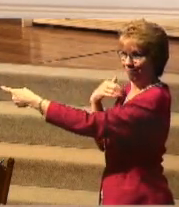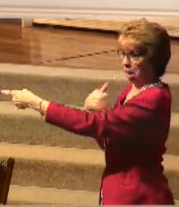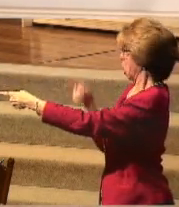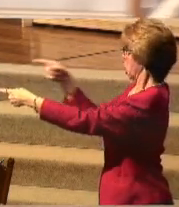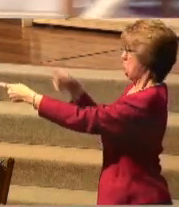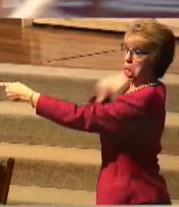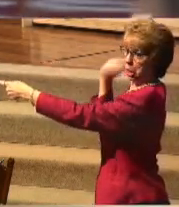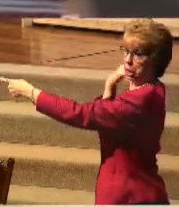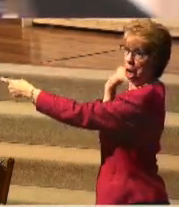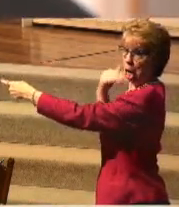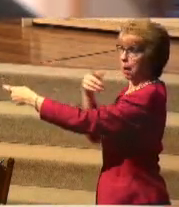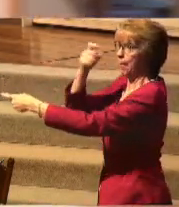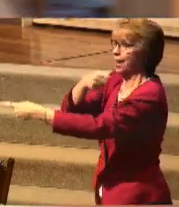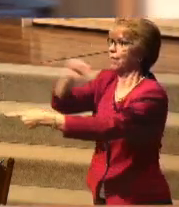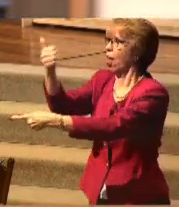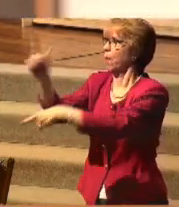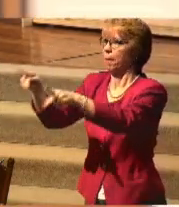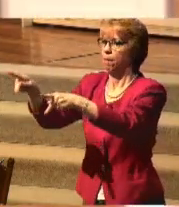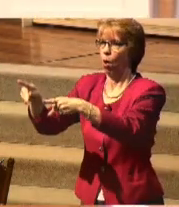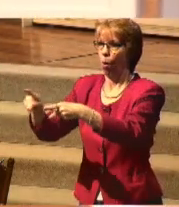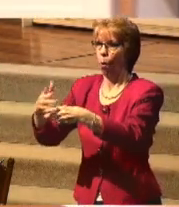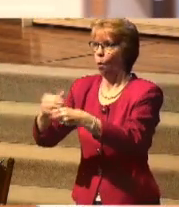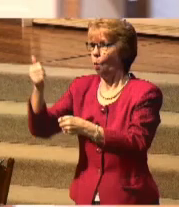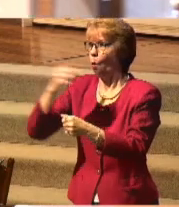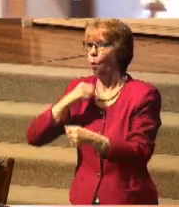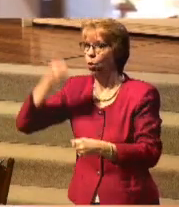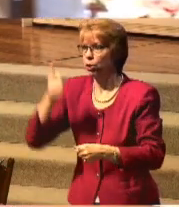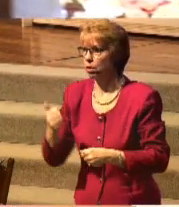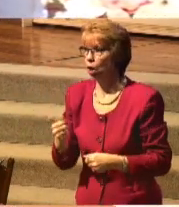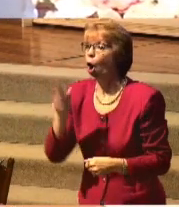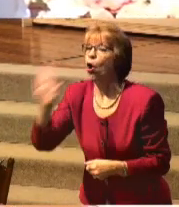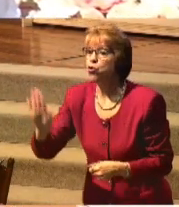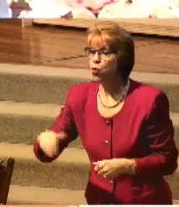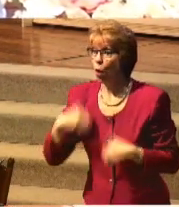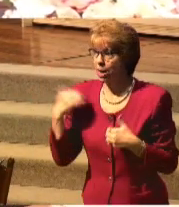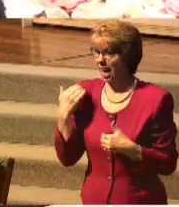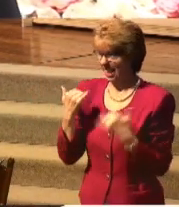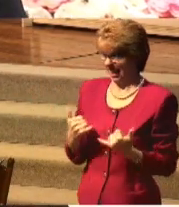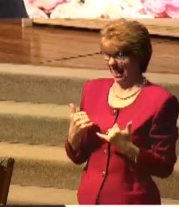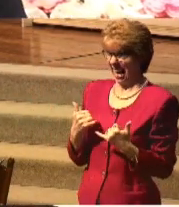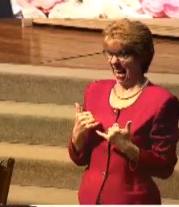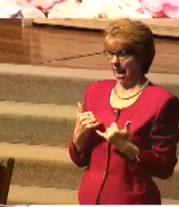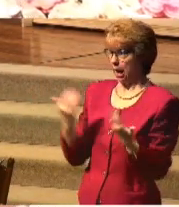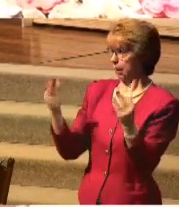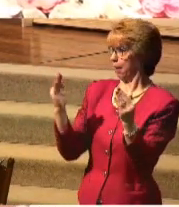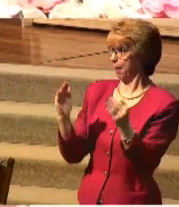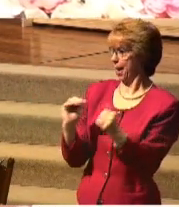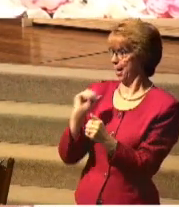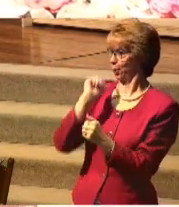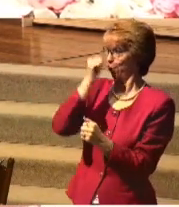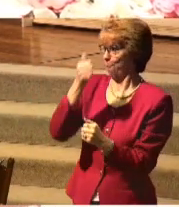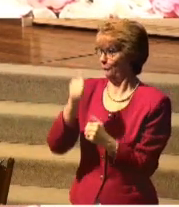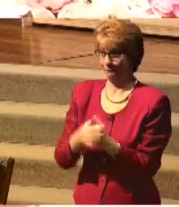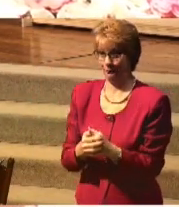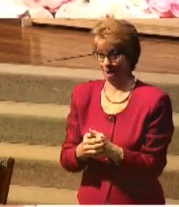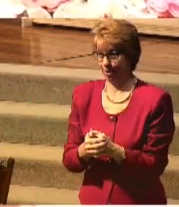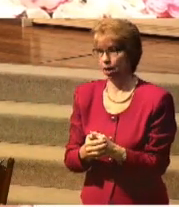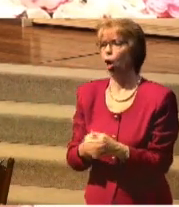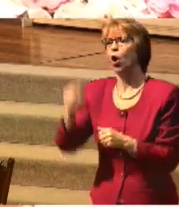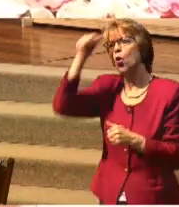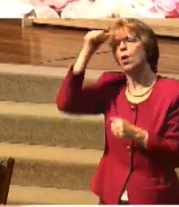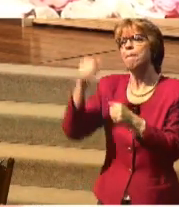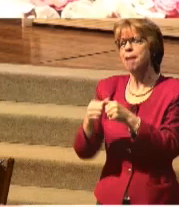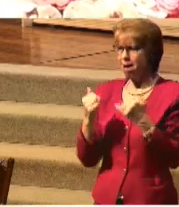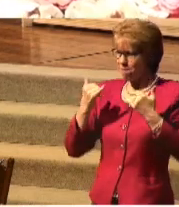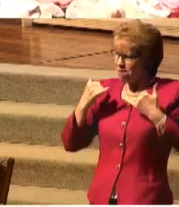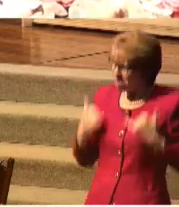You know that you're younger today than you're going to be tomorrow? You know that? Yeah. So remember now thy creator in